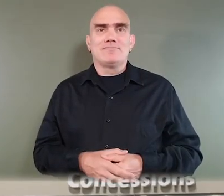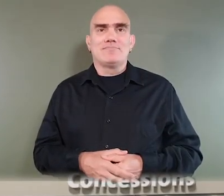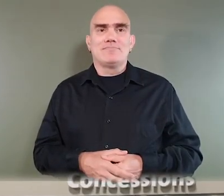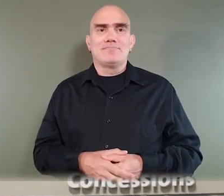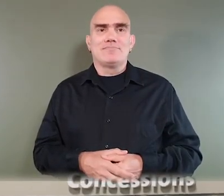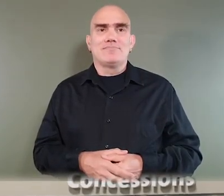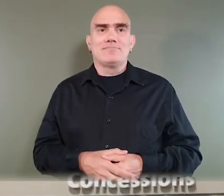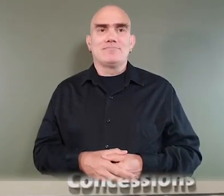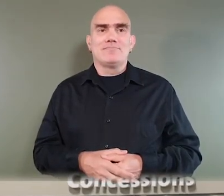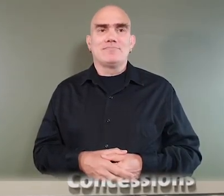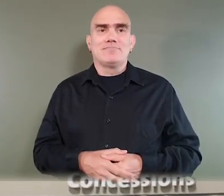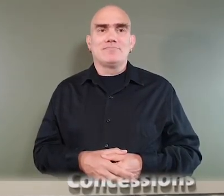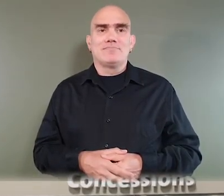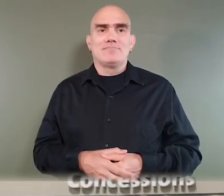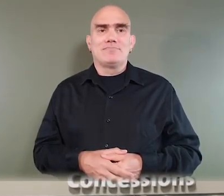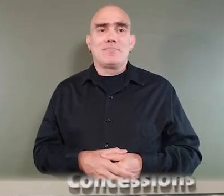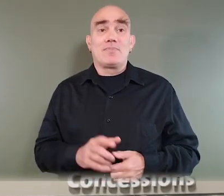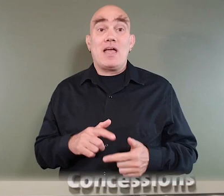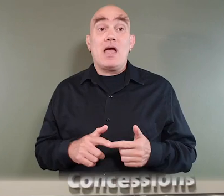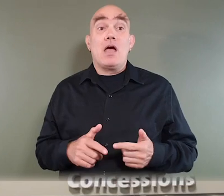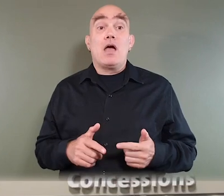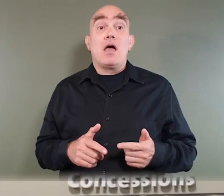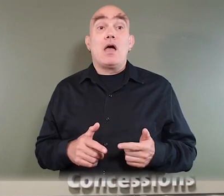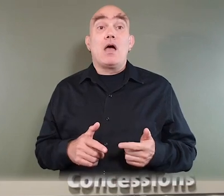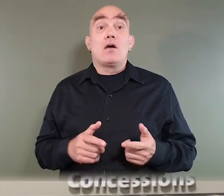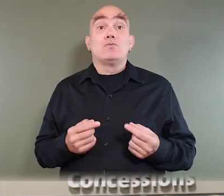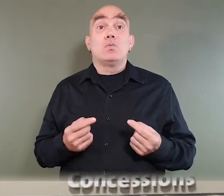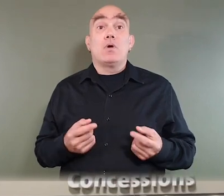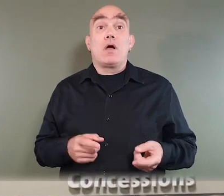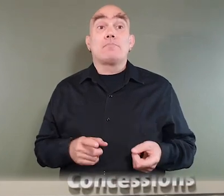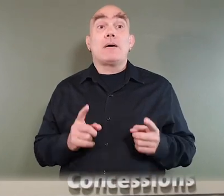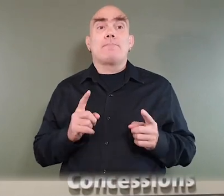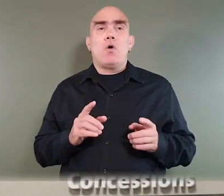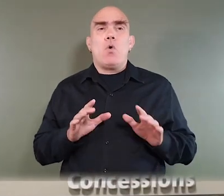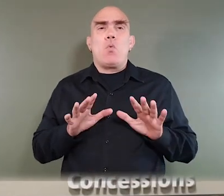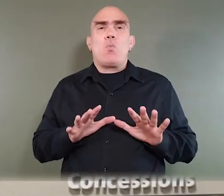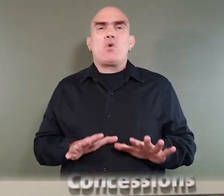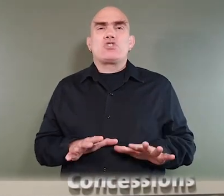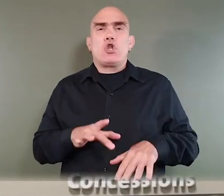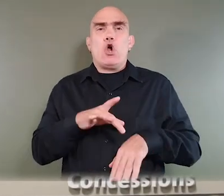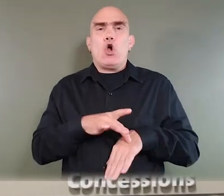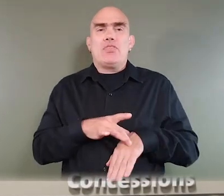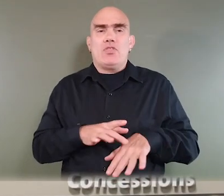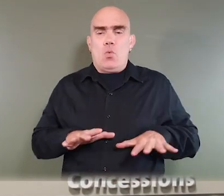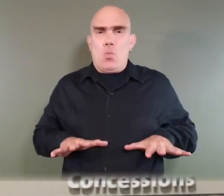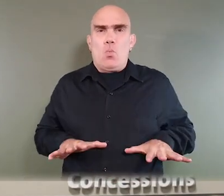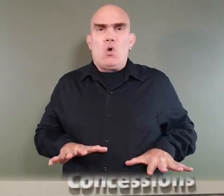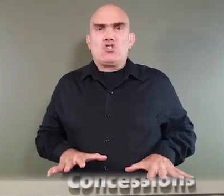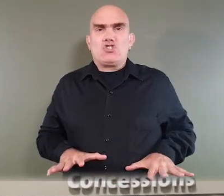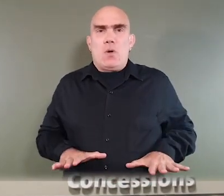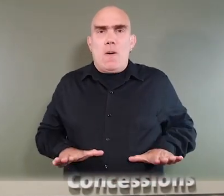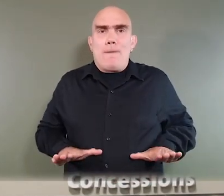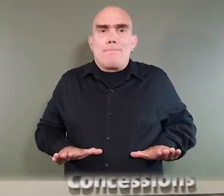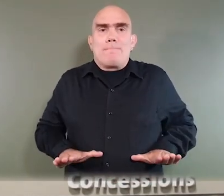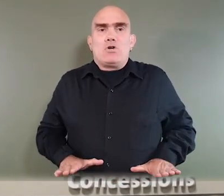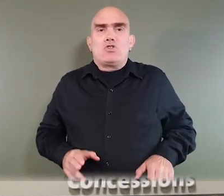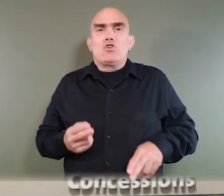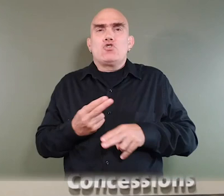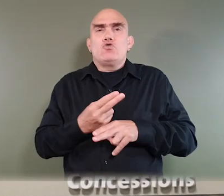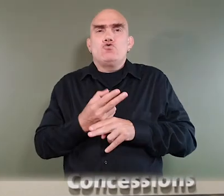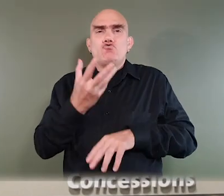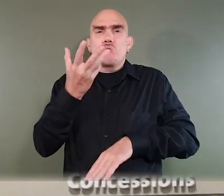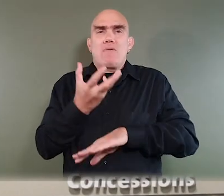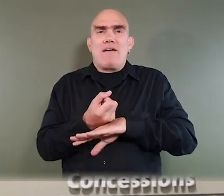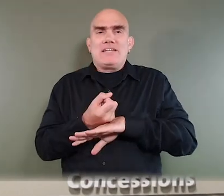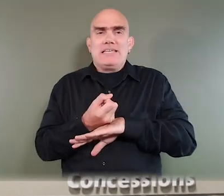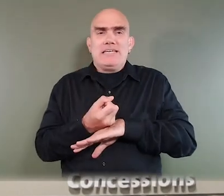And then to come up, let's push down into the earth and lift up. Right? Let's use gravity. A lot of times we're like, ugh, gravity, whatever.